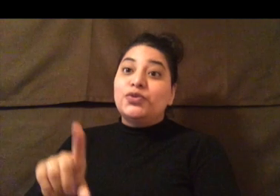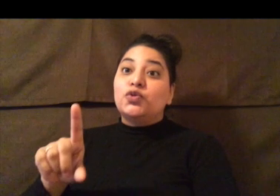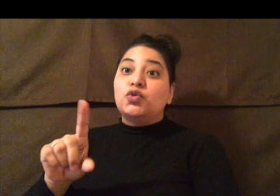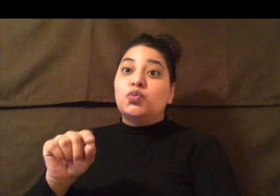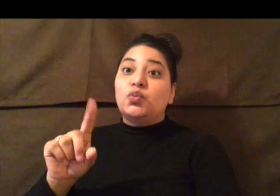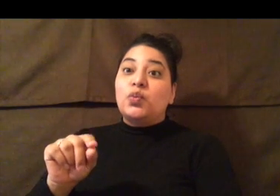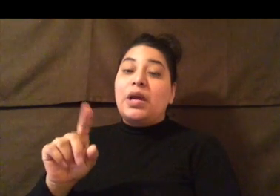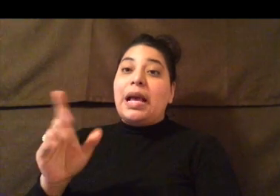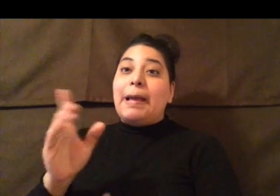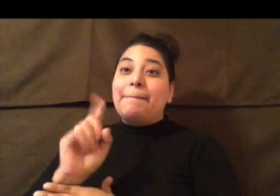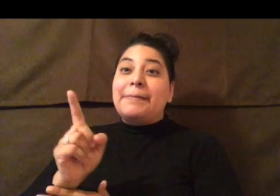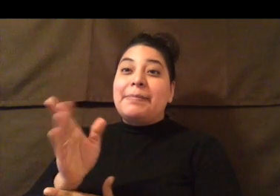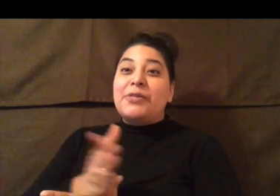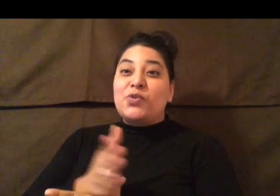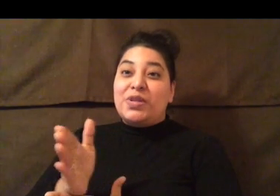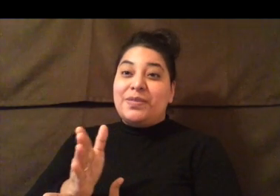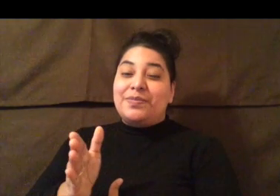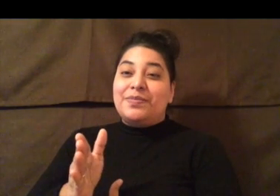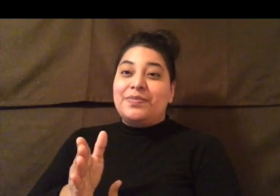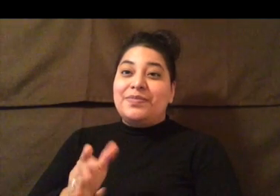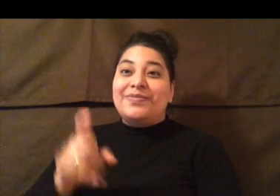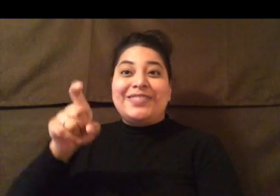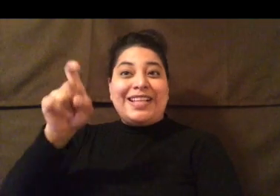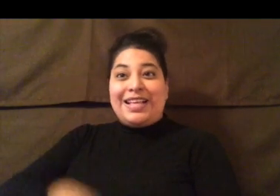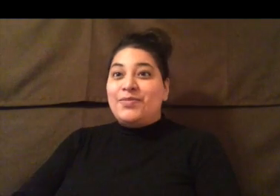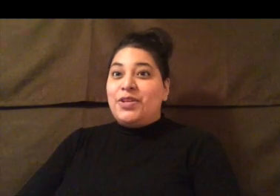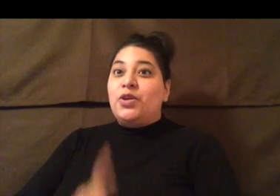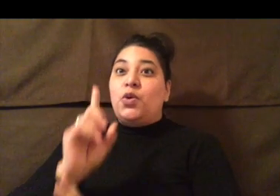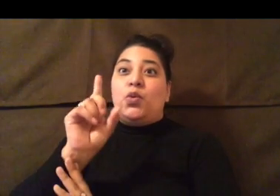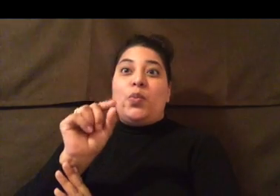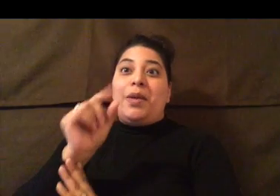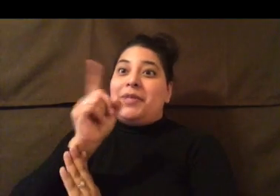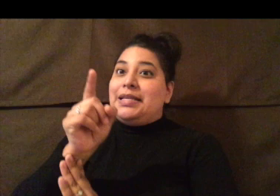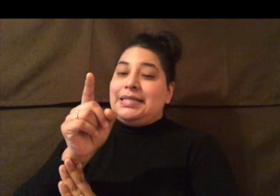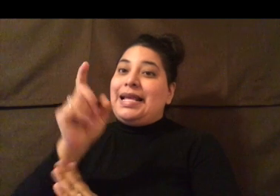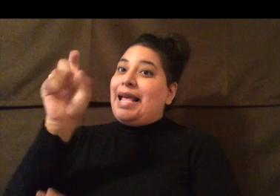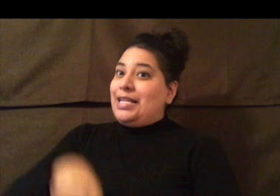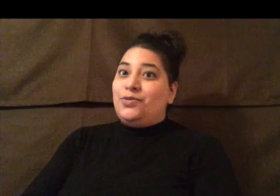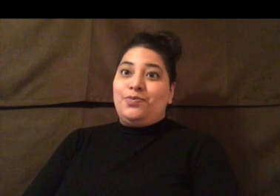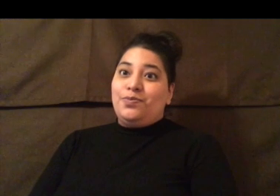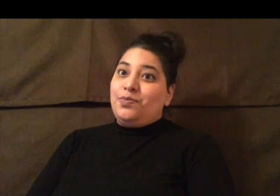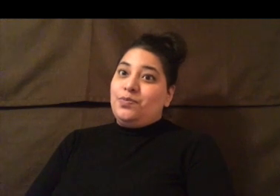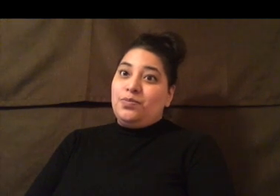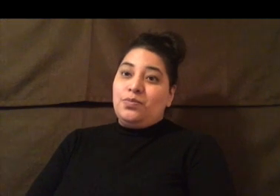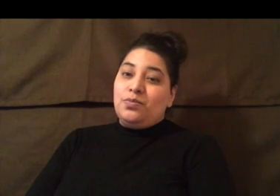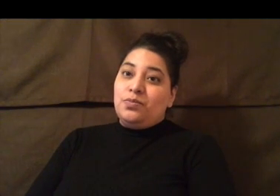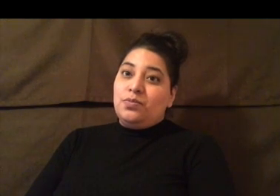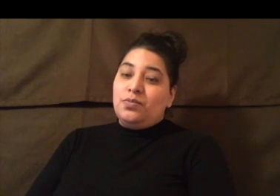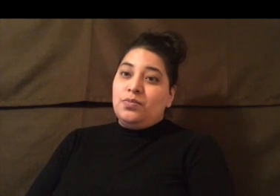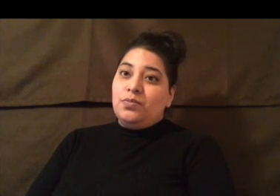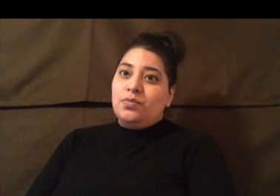20. So this has to be 20 minutes.